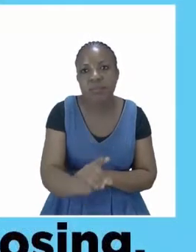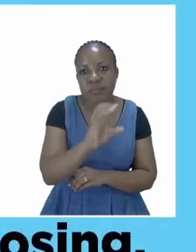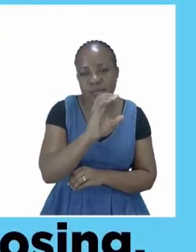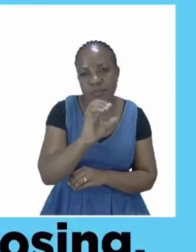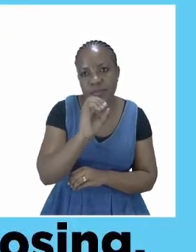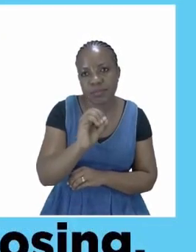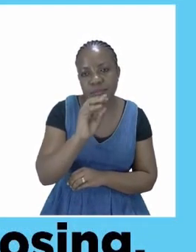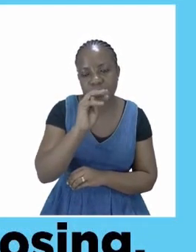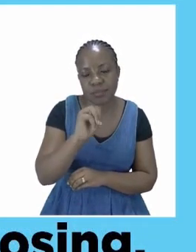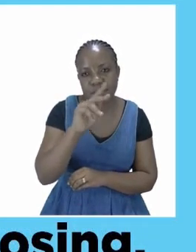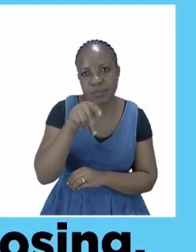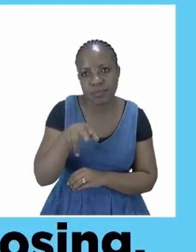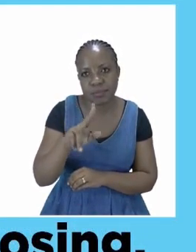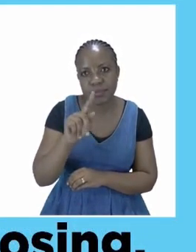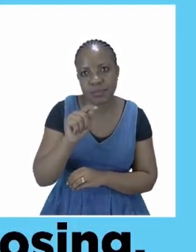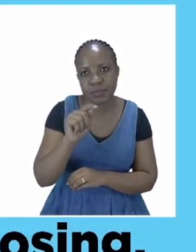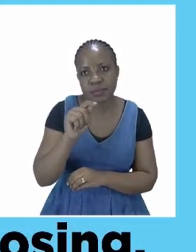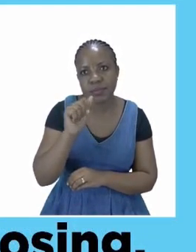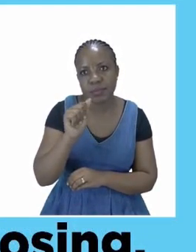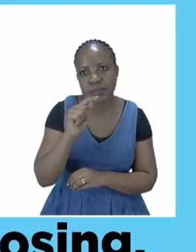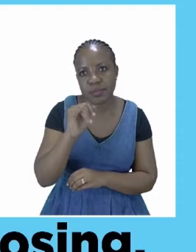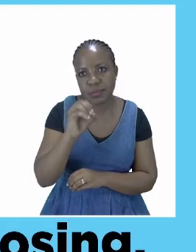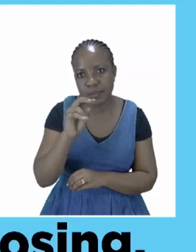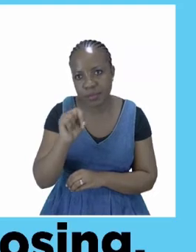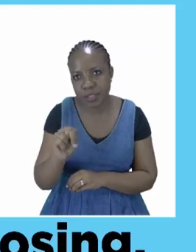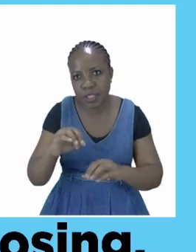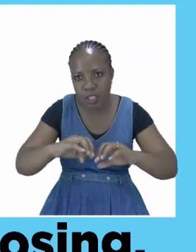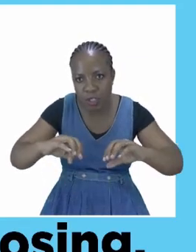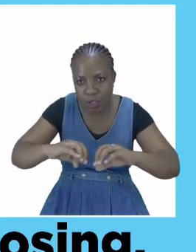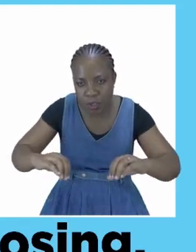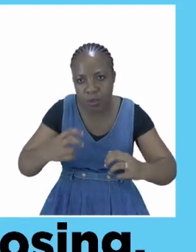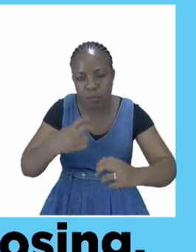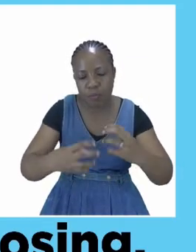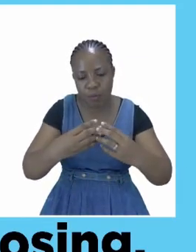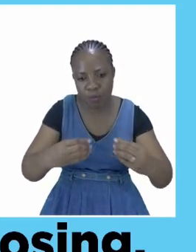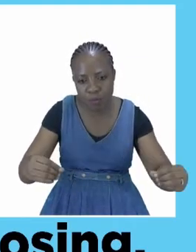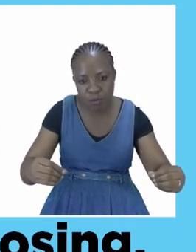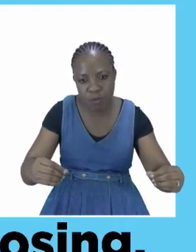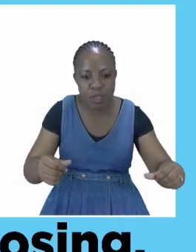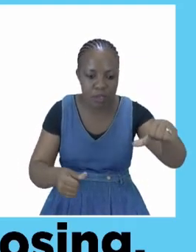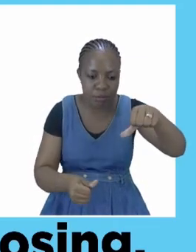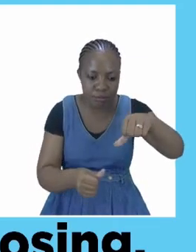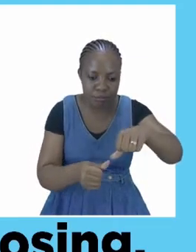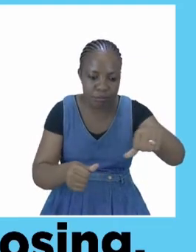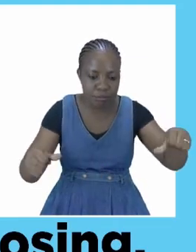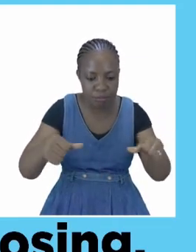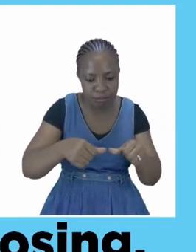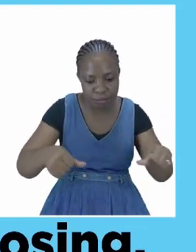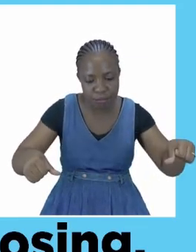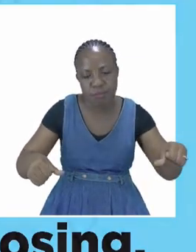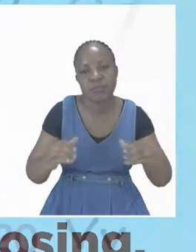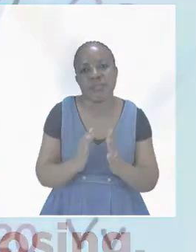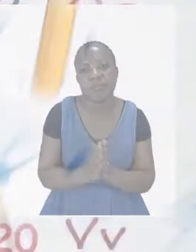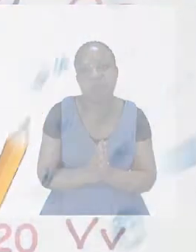about computation, decomposing, problem solving, and